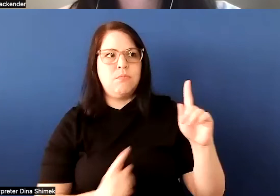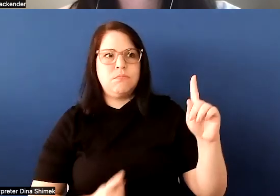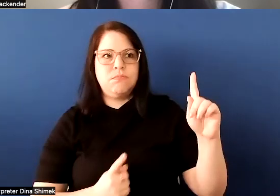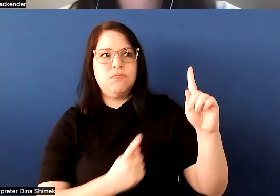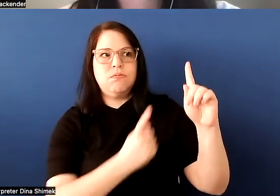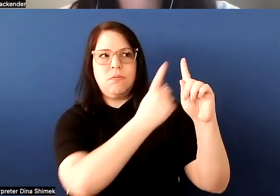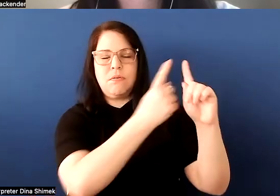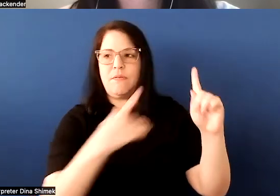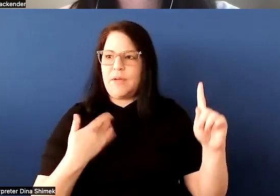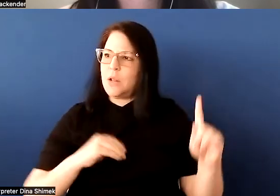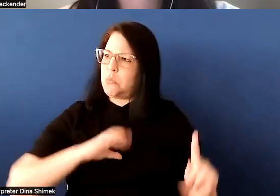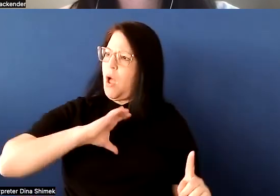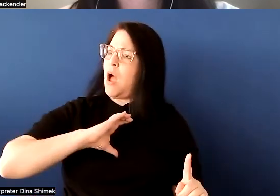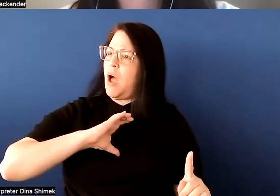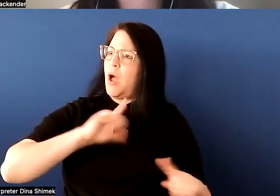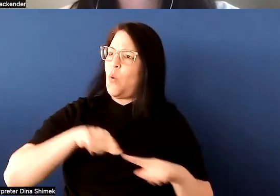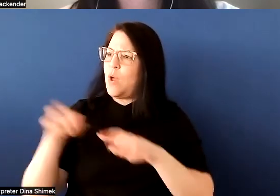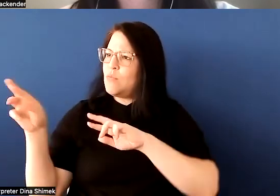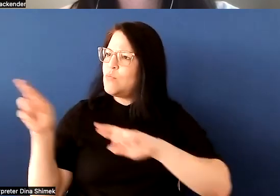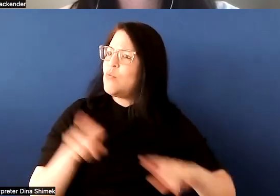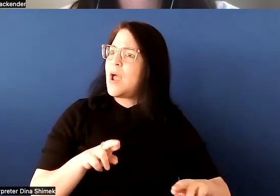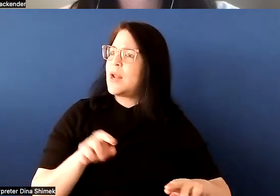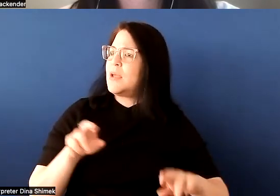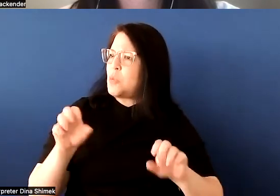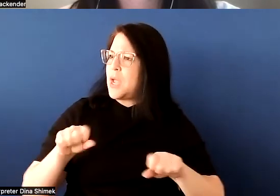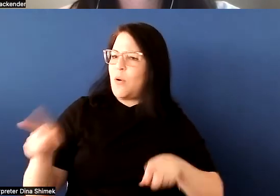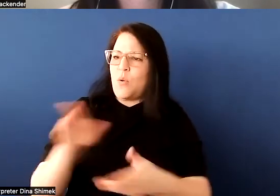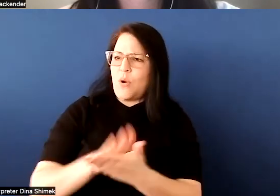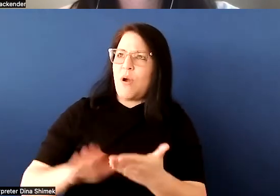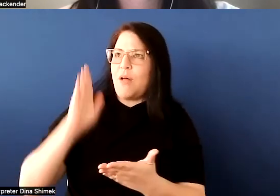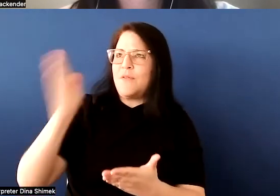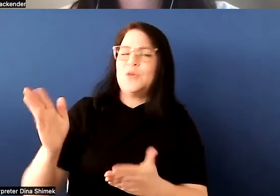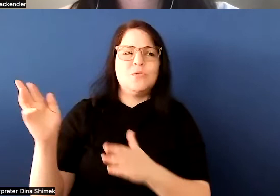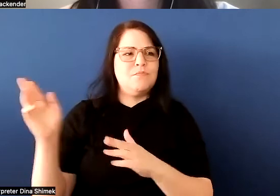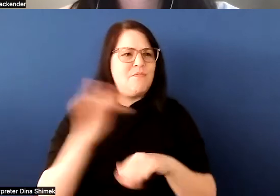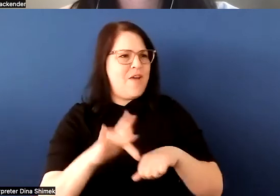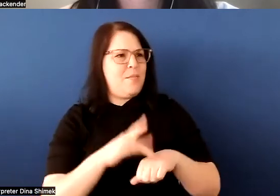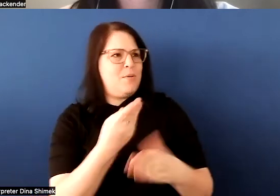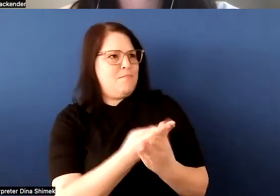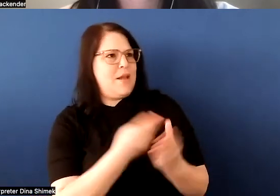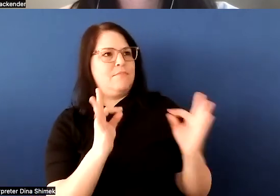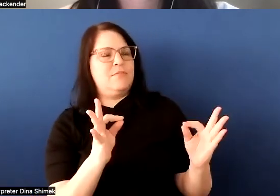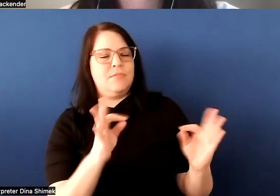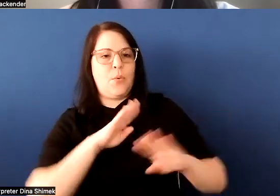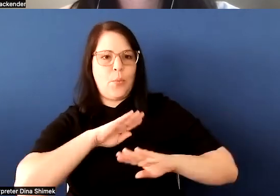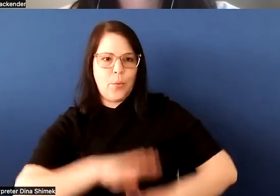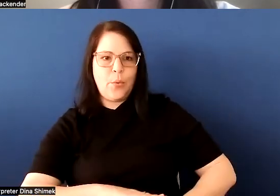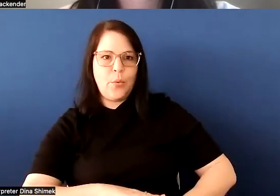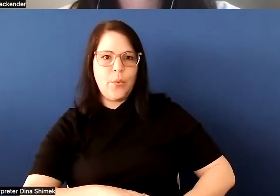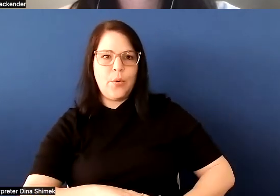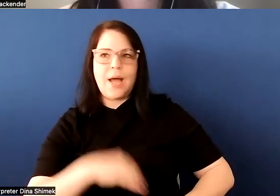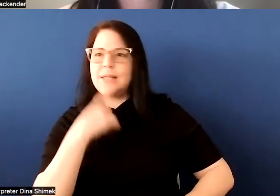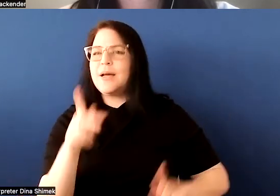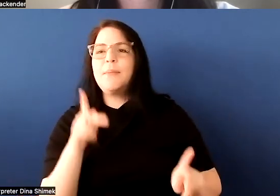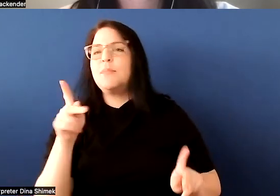knowing that when they are, and if they are able to go to college, that they'll have that there for them. And so I think that's why I tell people is